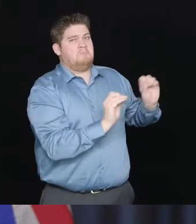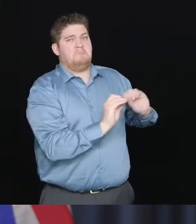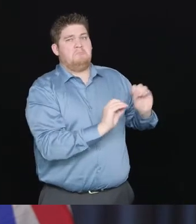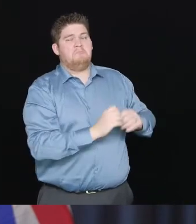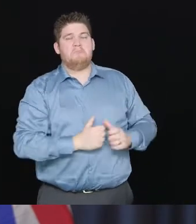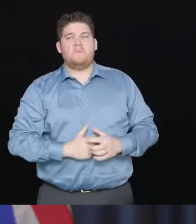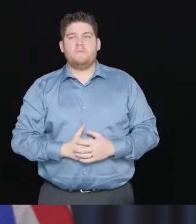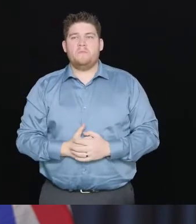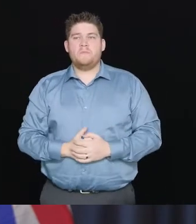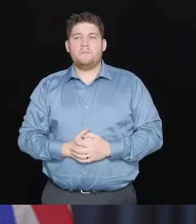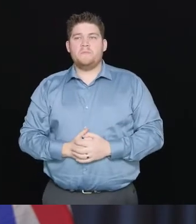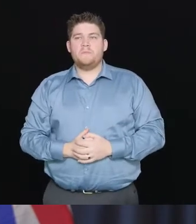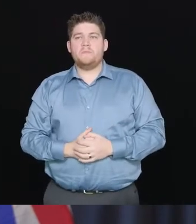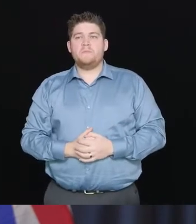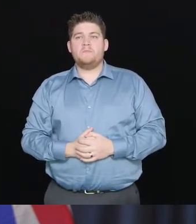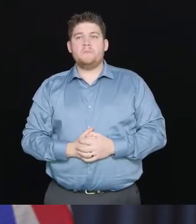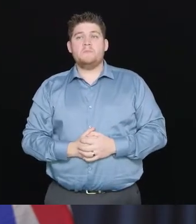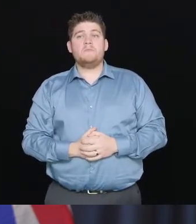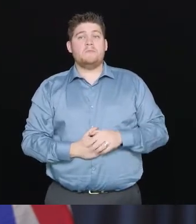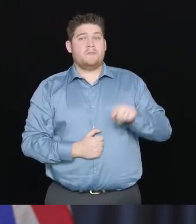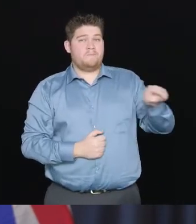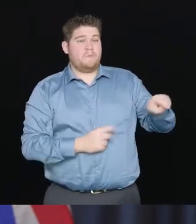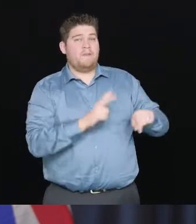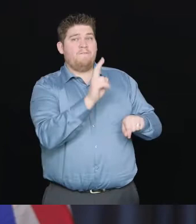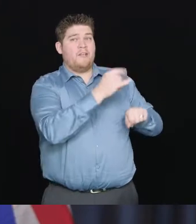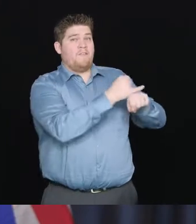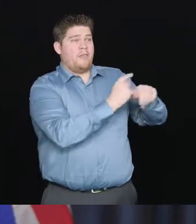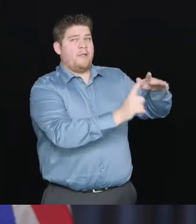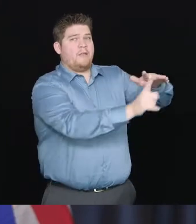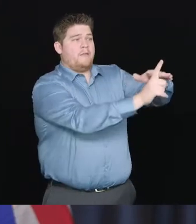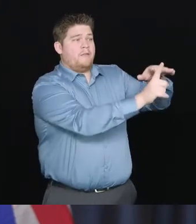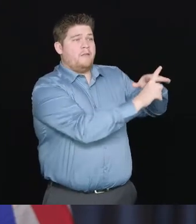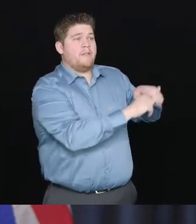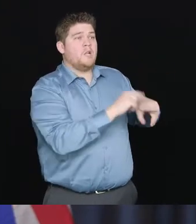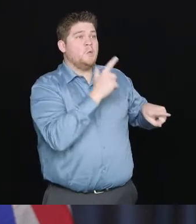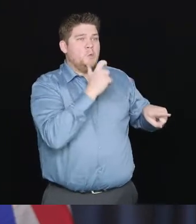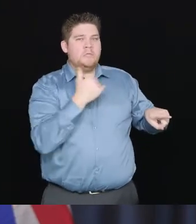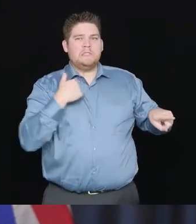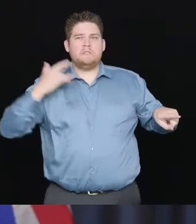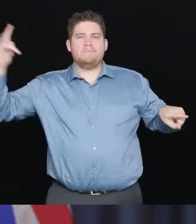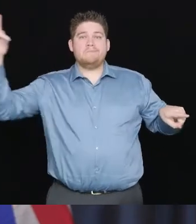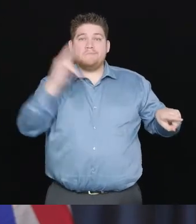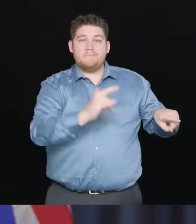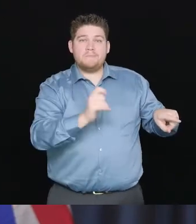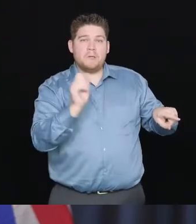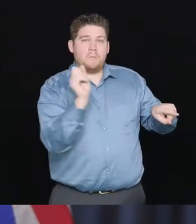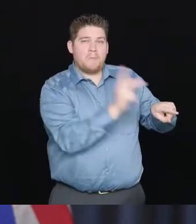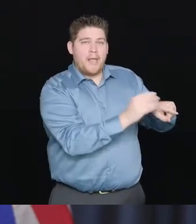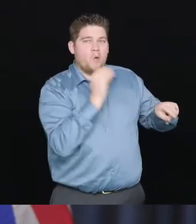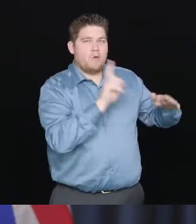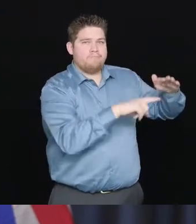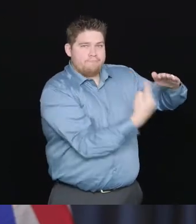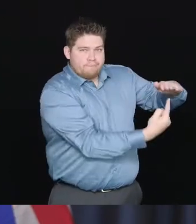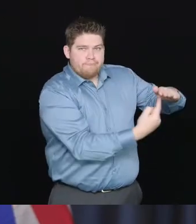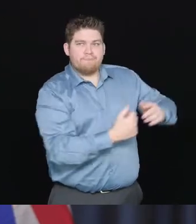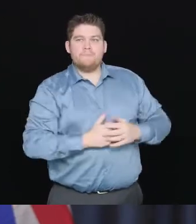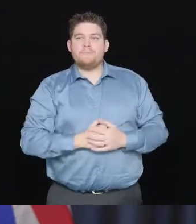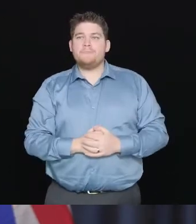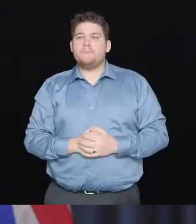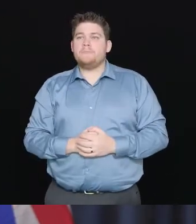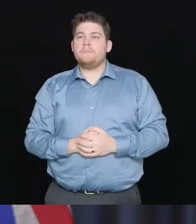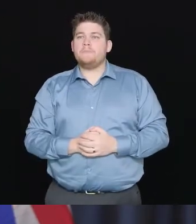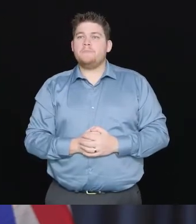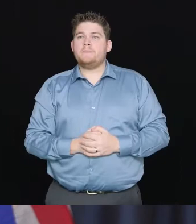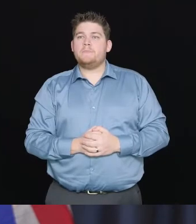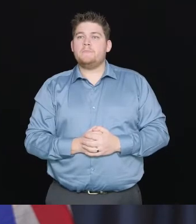and others have been other community contacts. Some have attended events, for example, where there have been